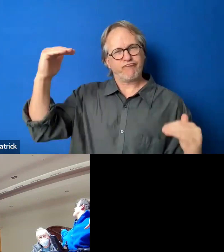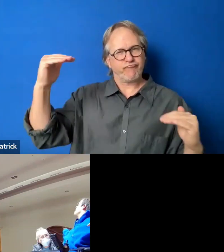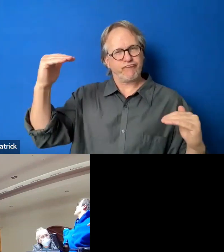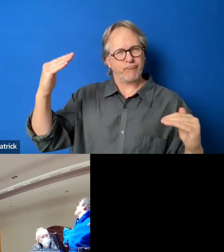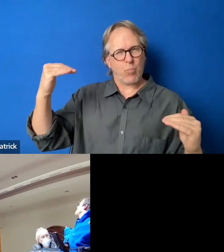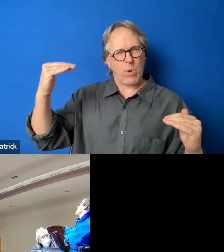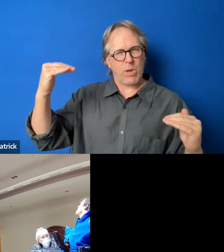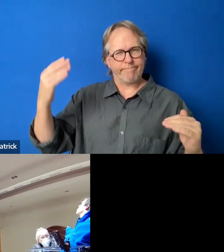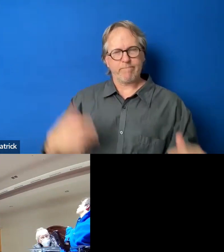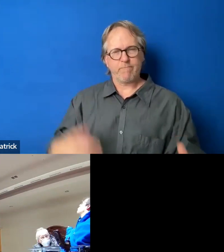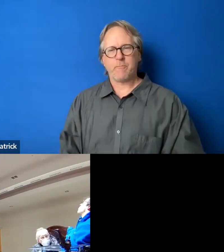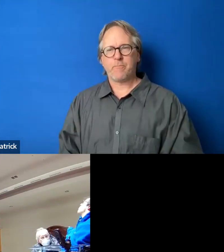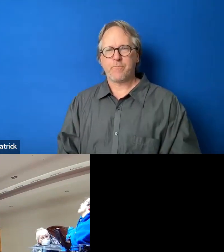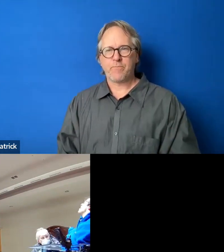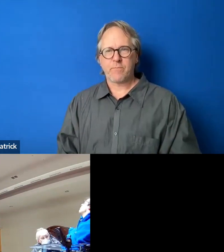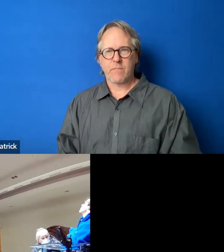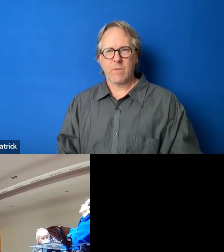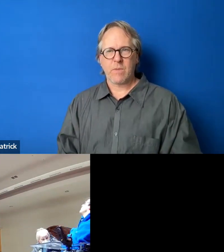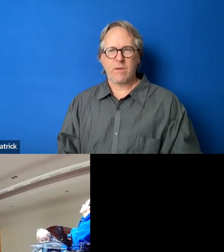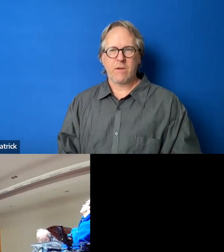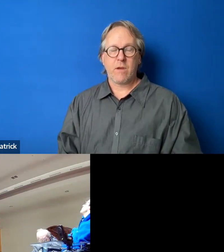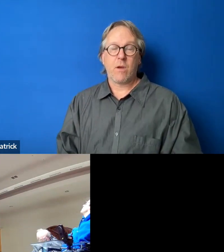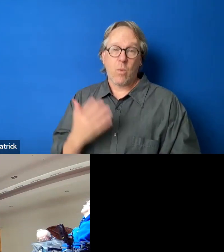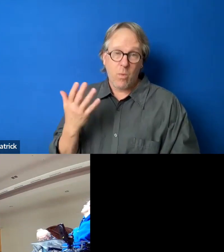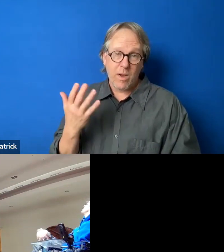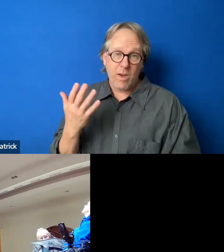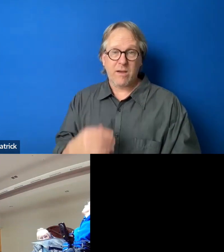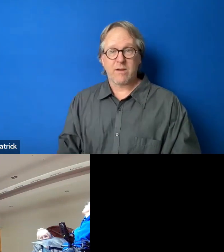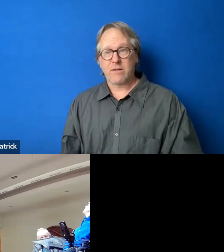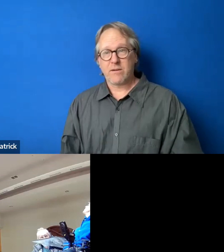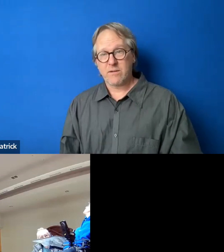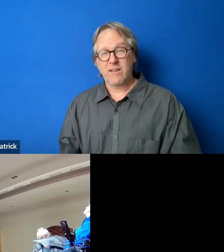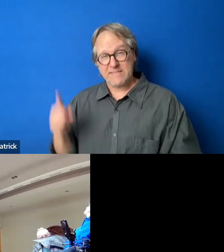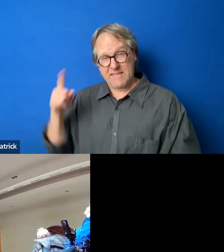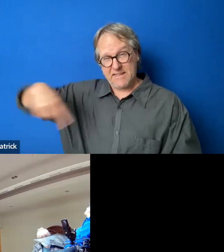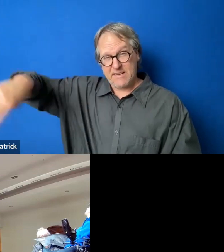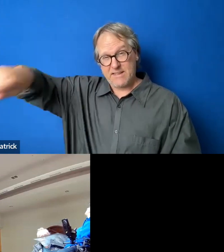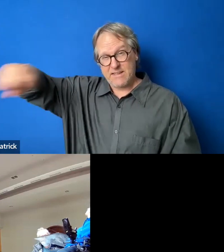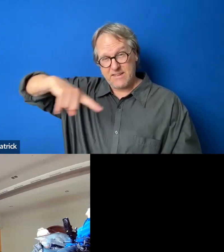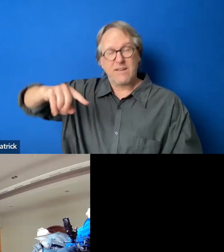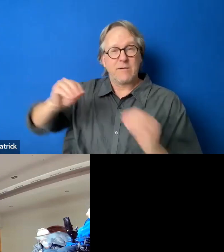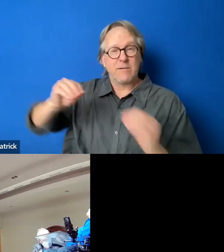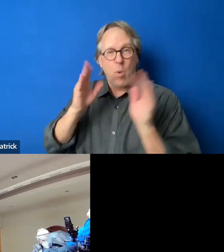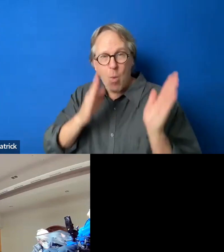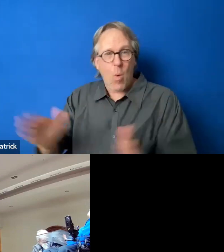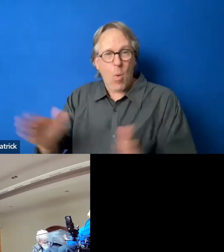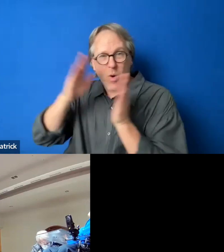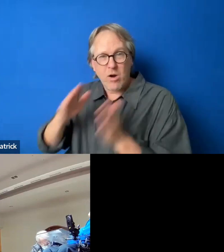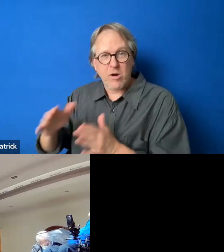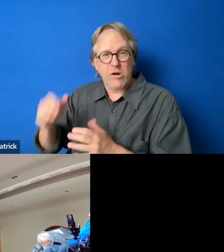Well, for one thing, folks have been organized a lot longer, right?